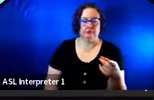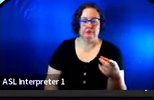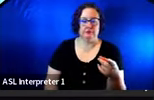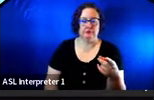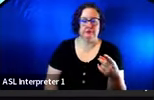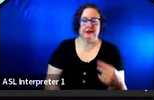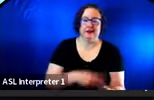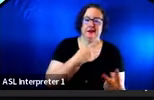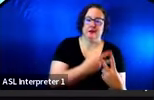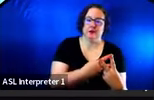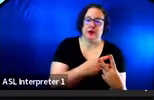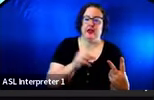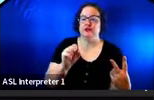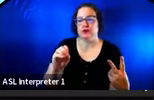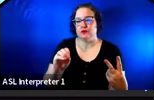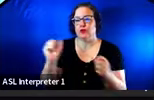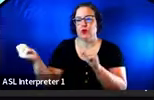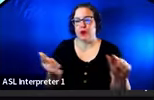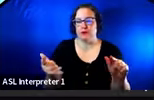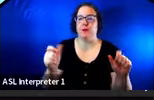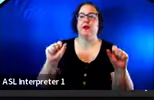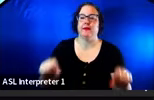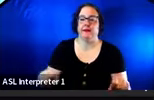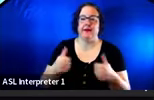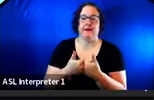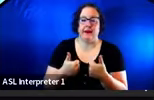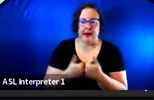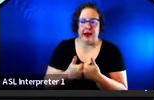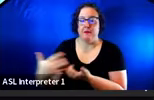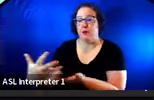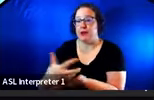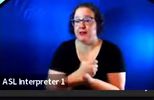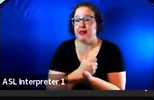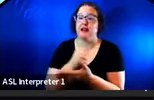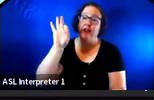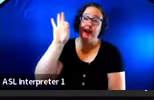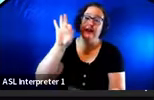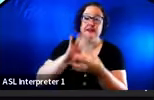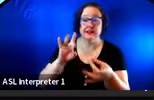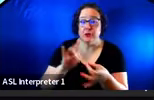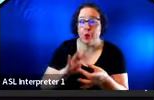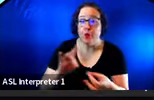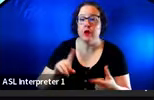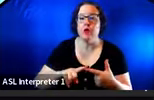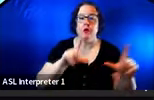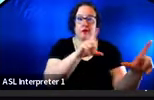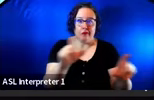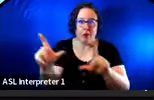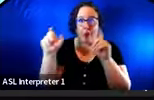of need your help with this as well. To collect testimonials, photos would be great. It's our ability to